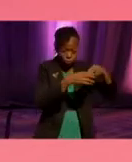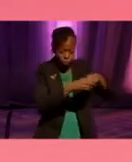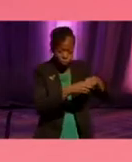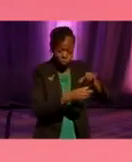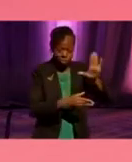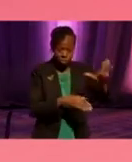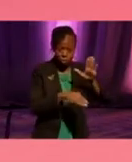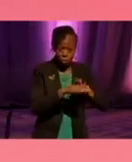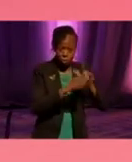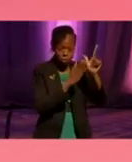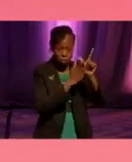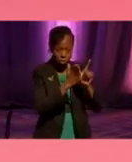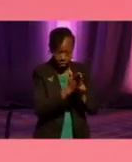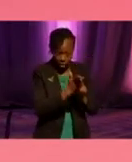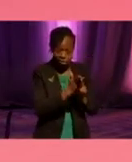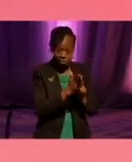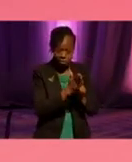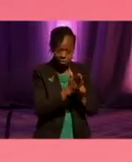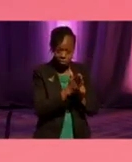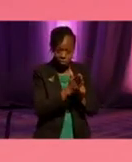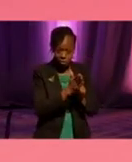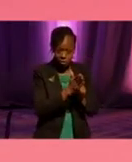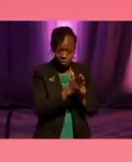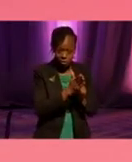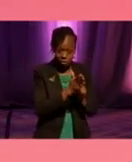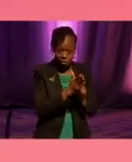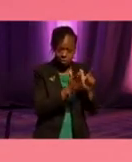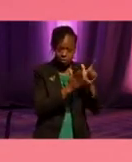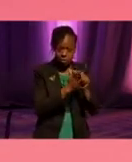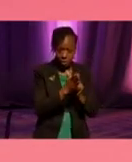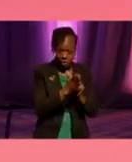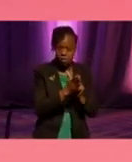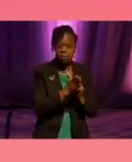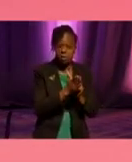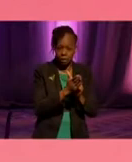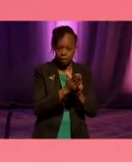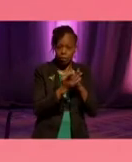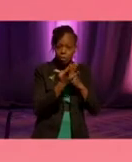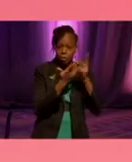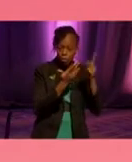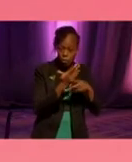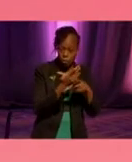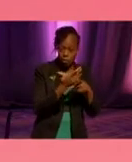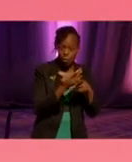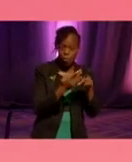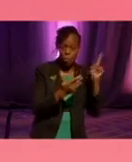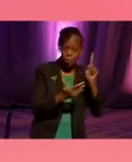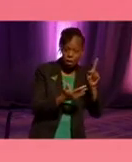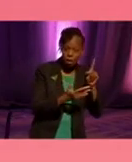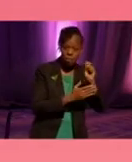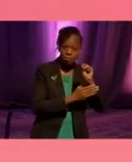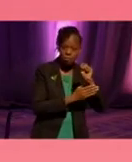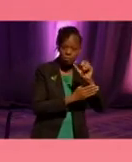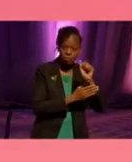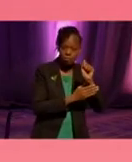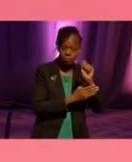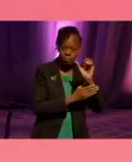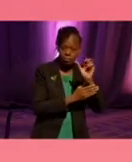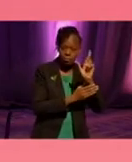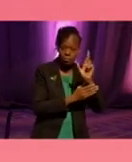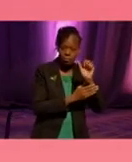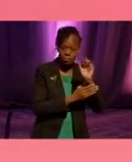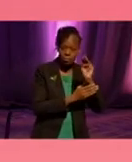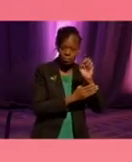on a legislative visit up to Sacramento, California. And I went, I met with lawmakers, and I was